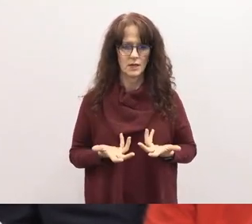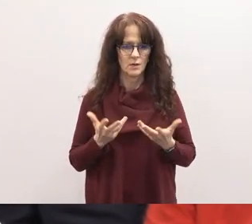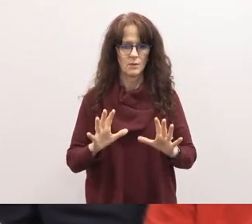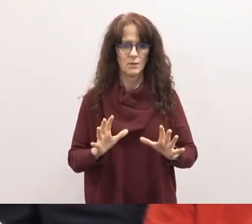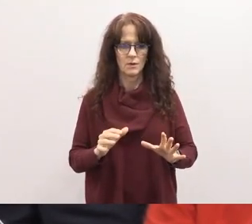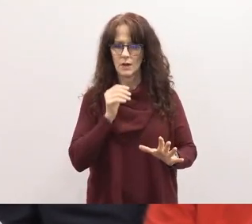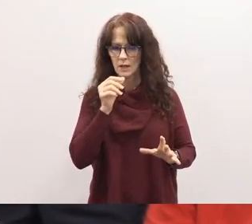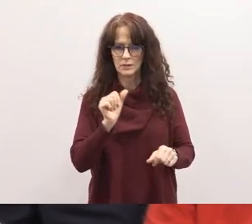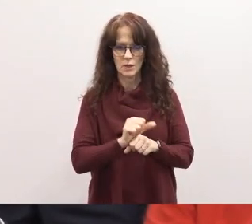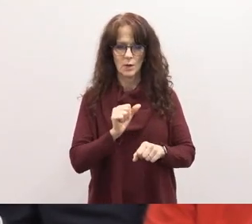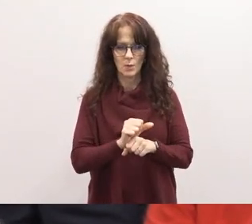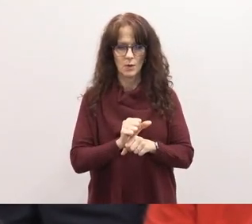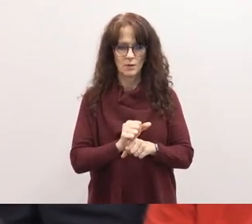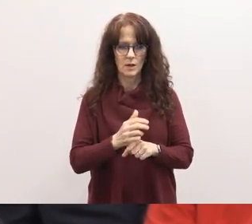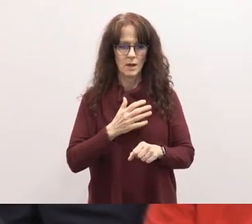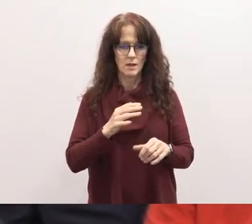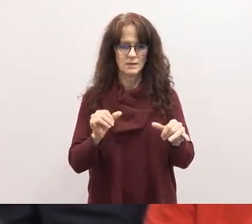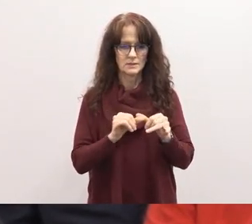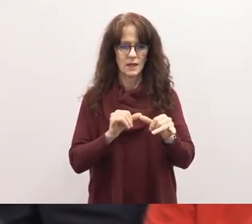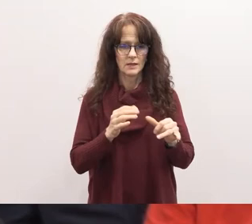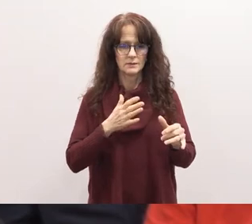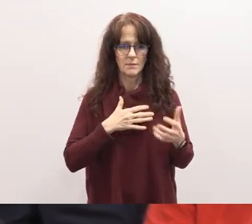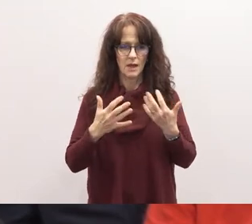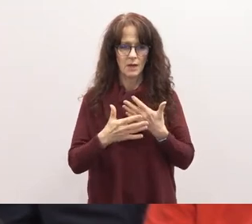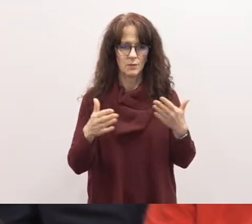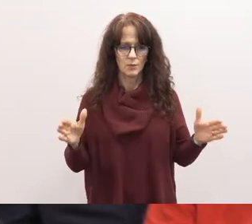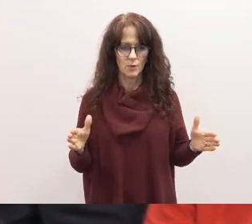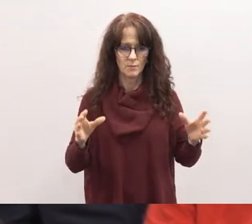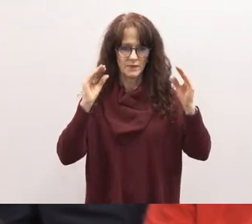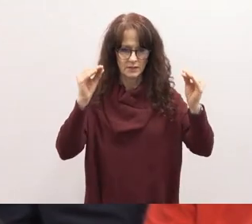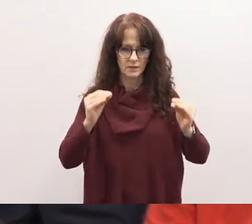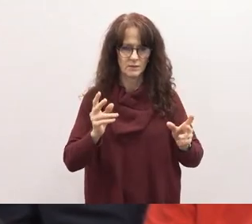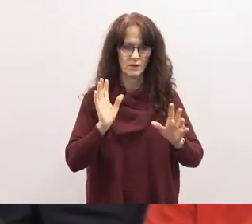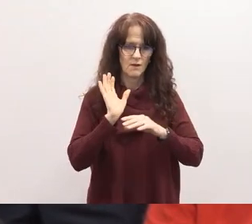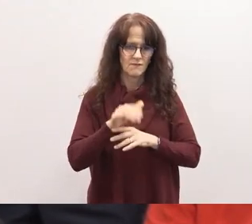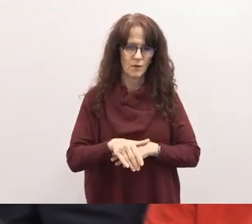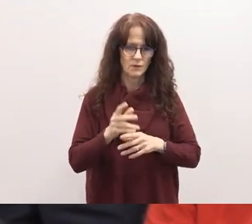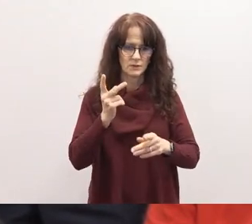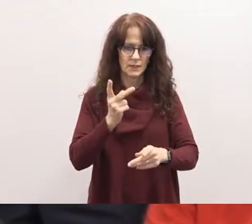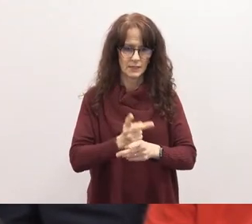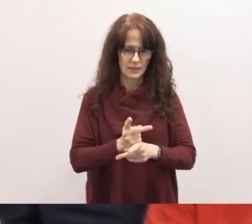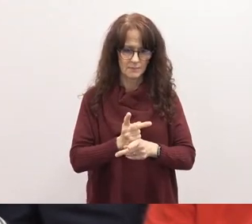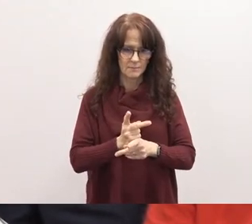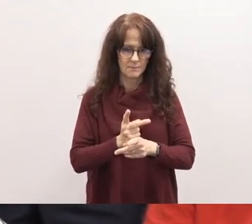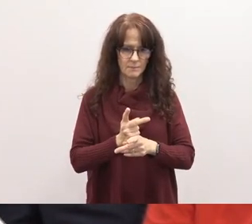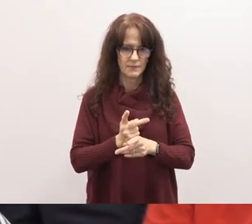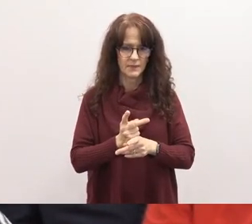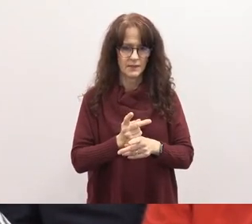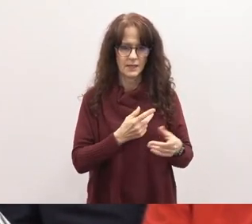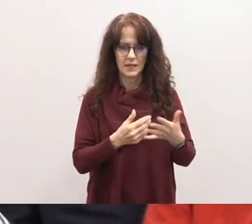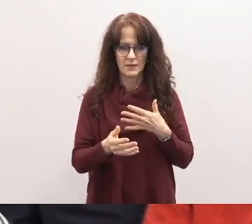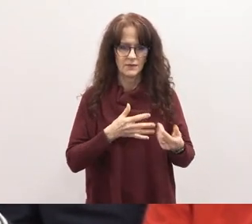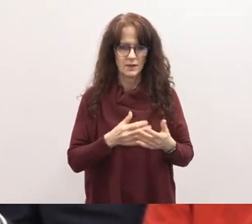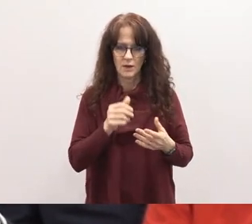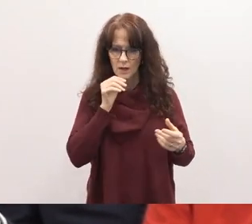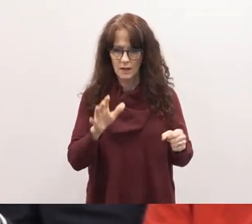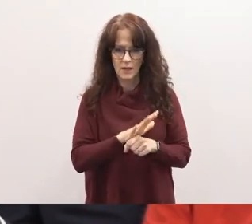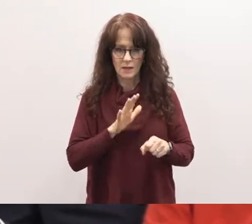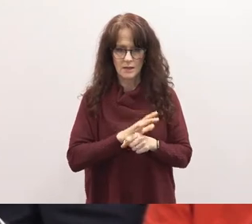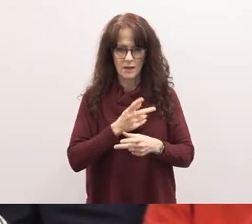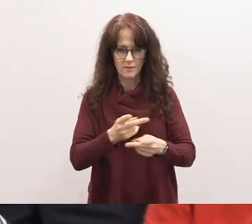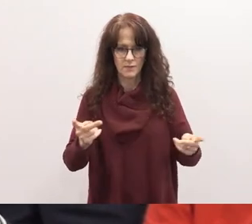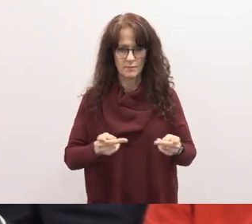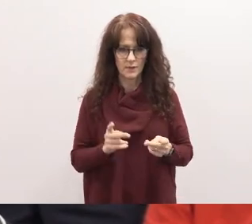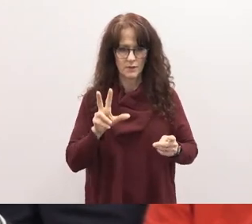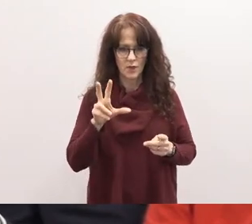that does not work for my size of my room. Teachers are forced to keep the furniture even when there is not enough space for 30